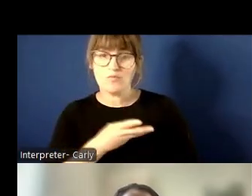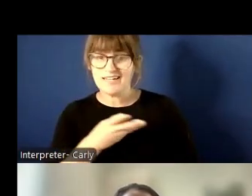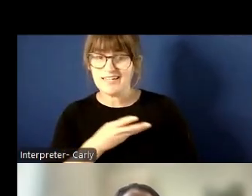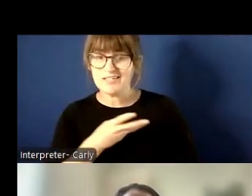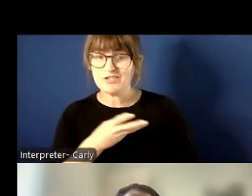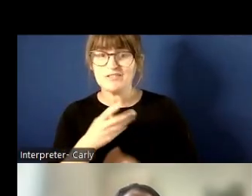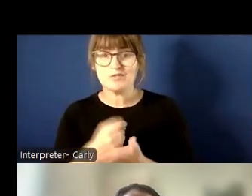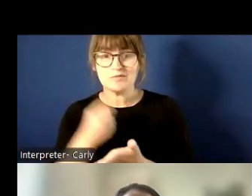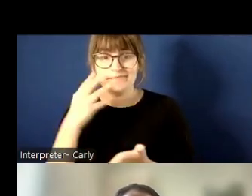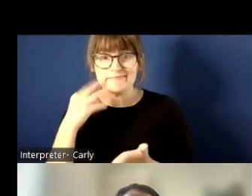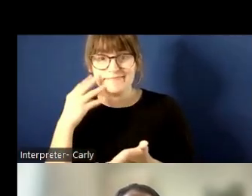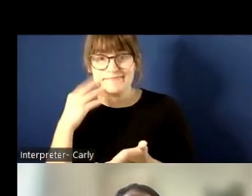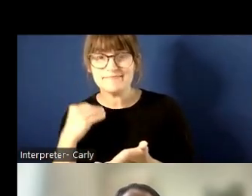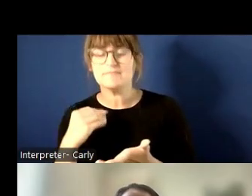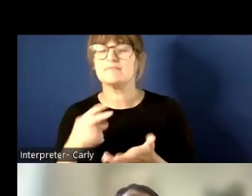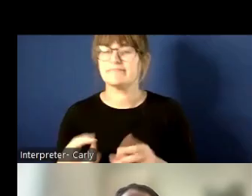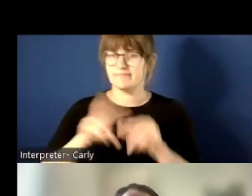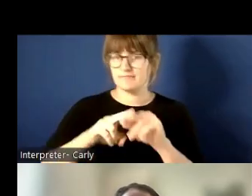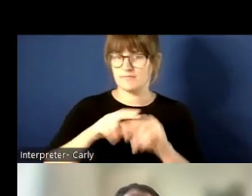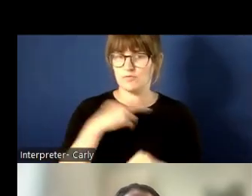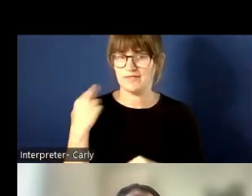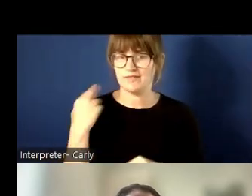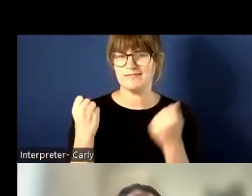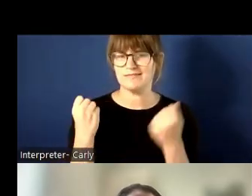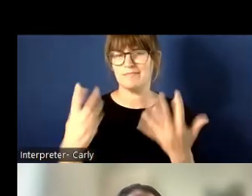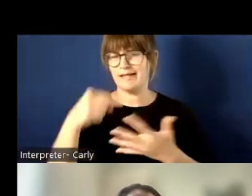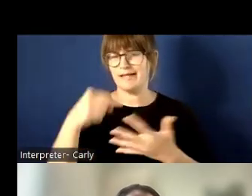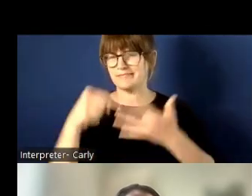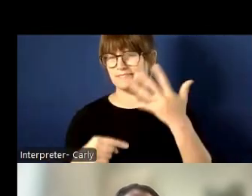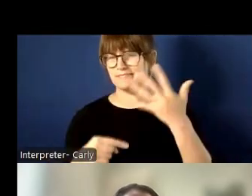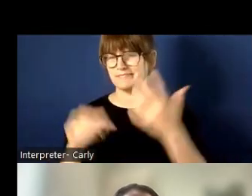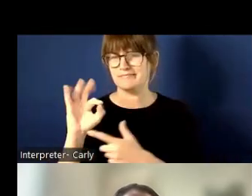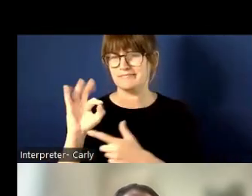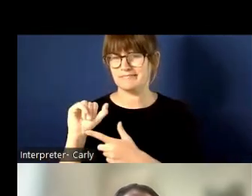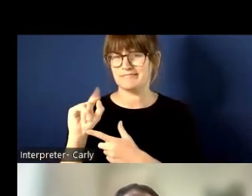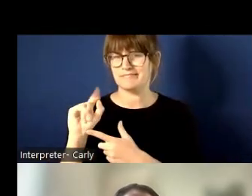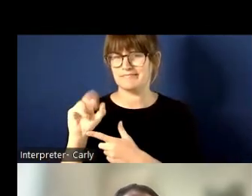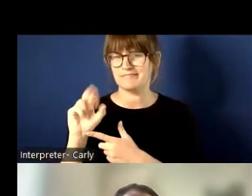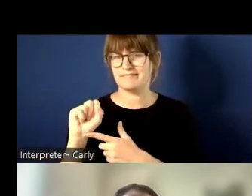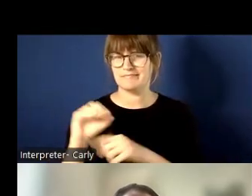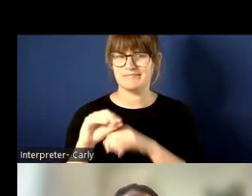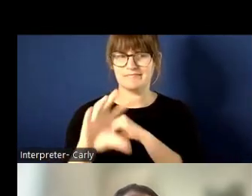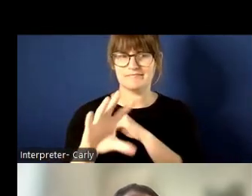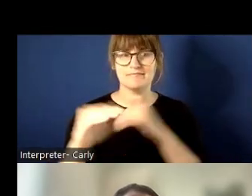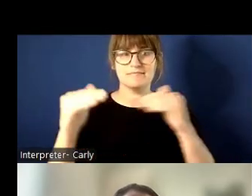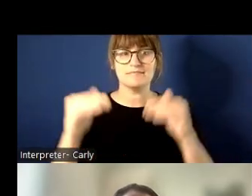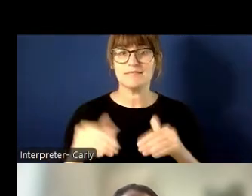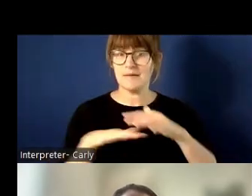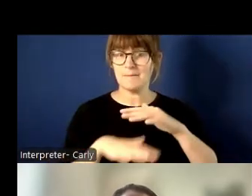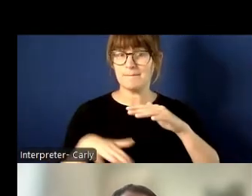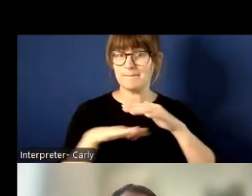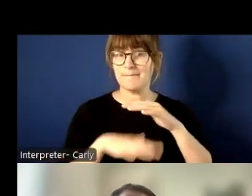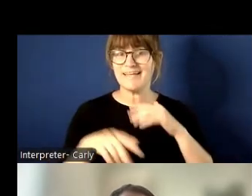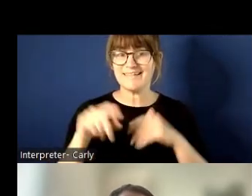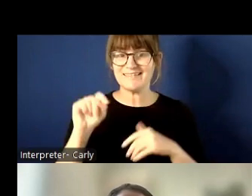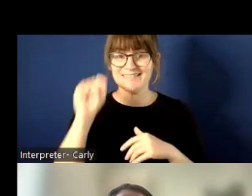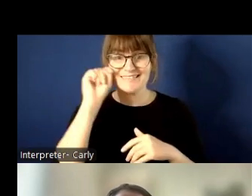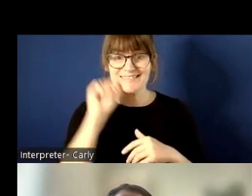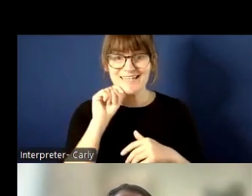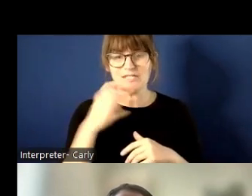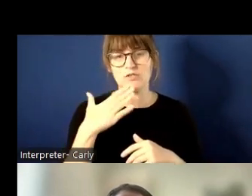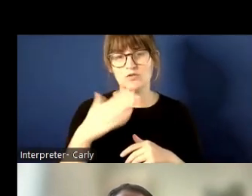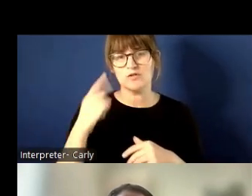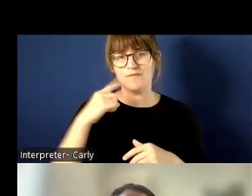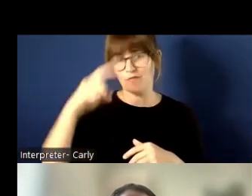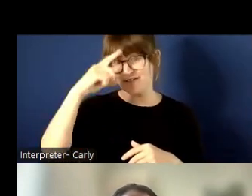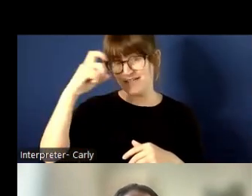this can increase someone's risk of skin cancer. So there are a lot of factors to think about. A base tan is good to start the summer. So hopefully